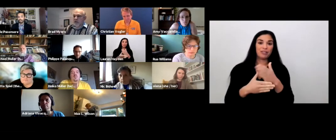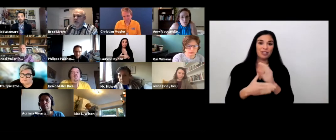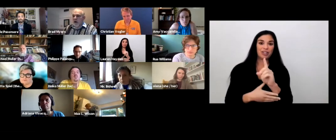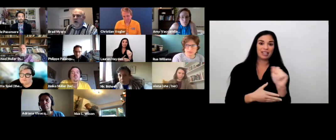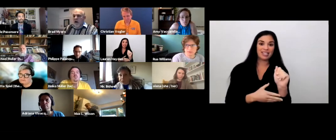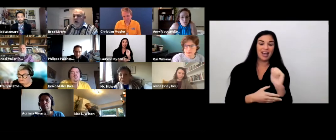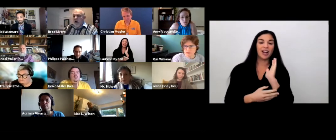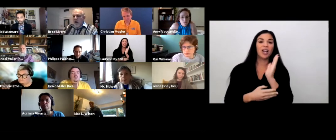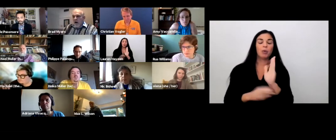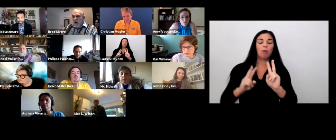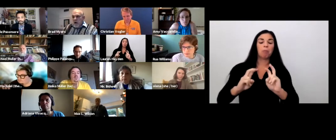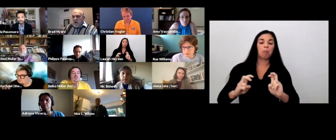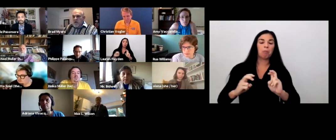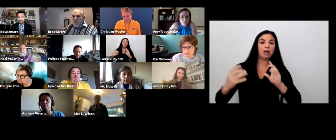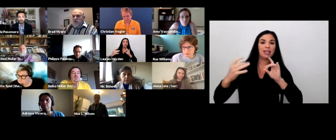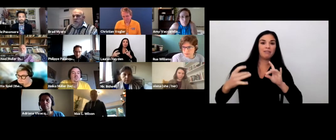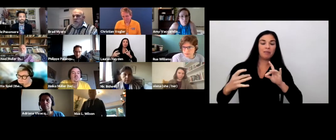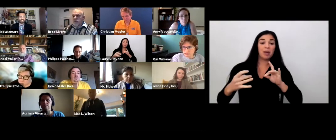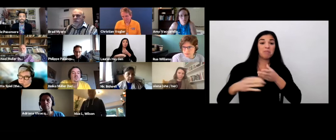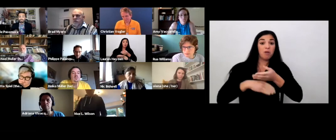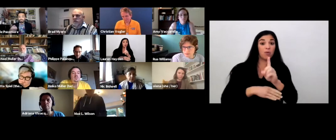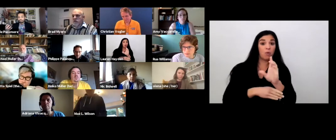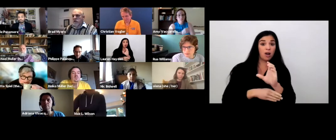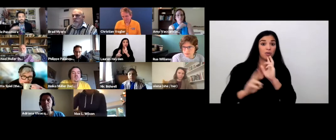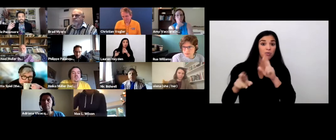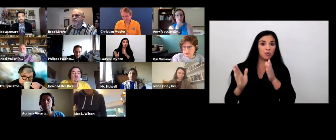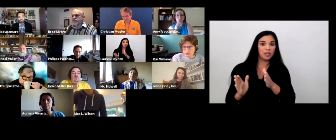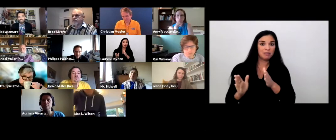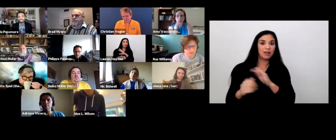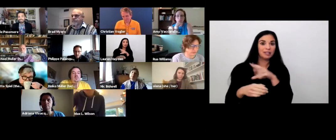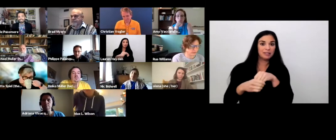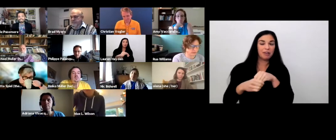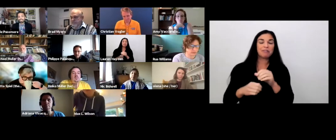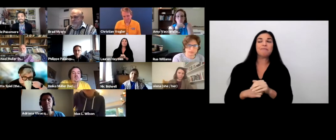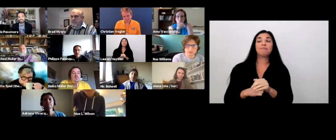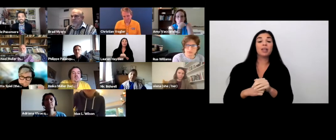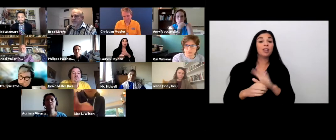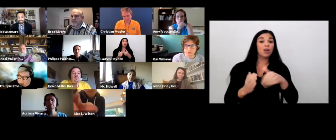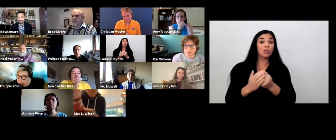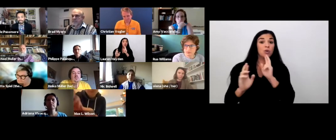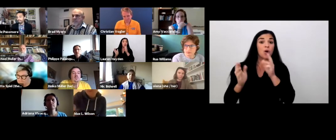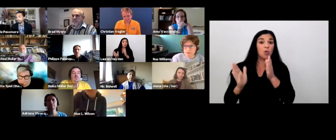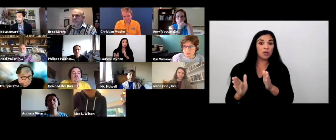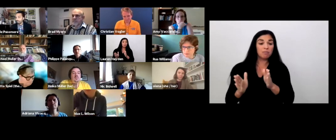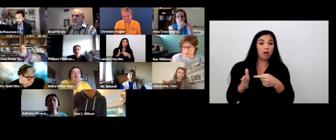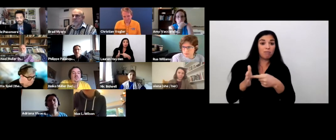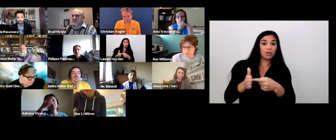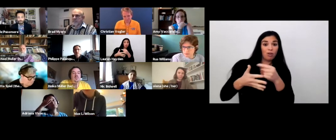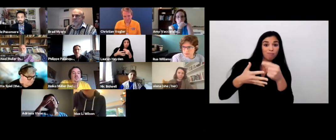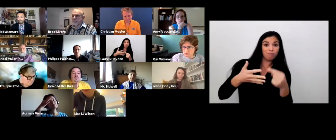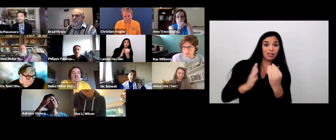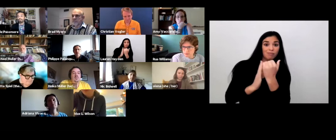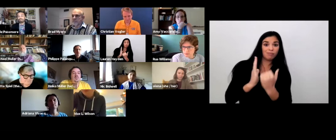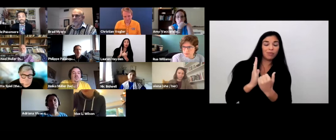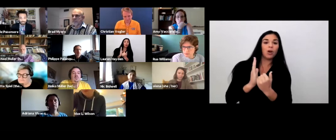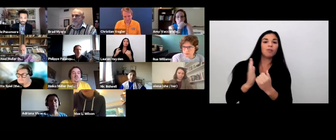provided by over 100 respondents. And these respondents pointed out a list of additional concerns, and that's what I'm about to go